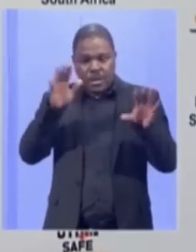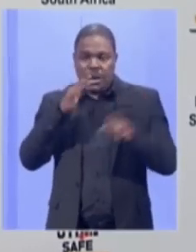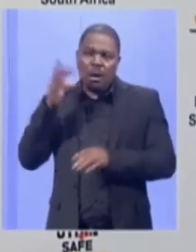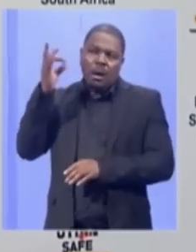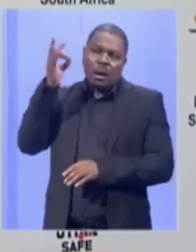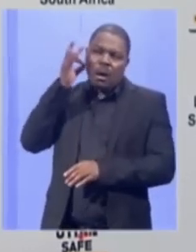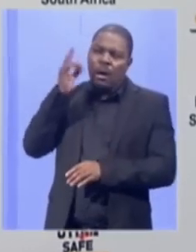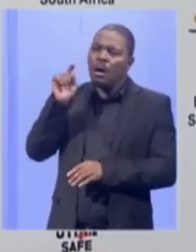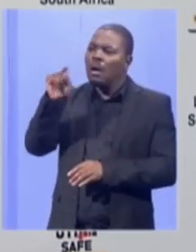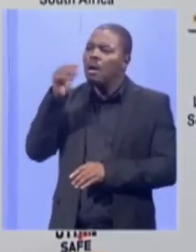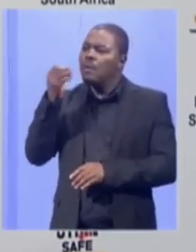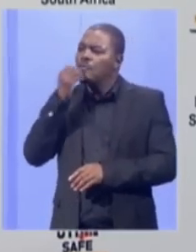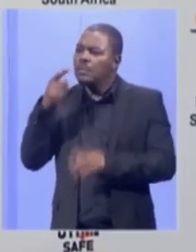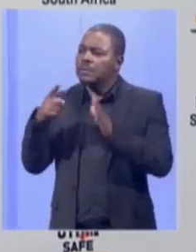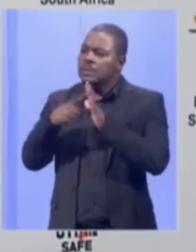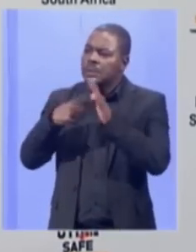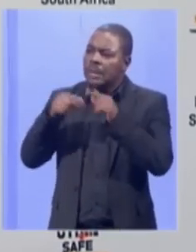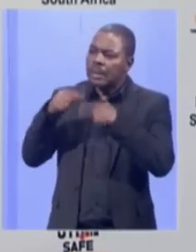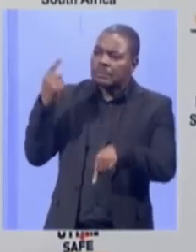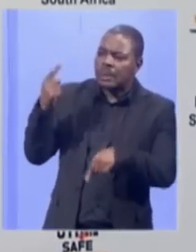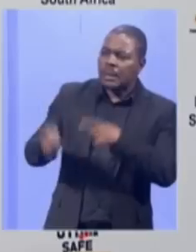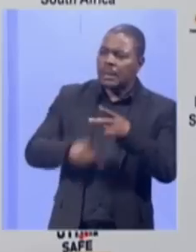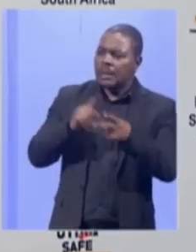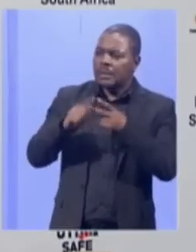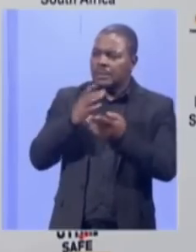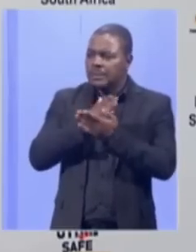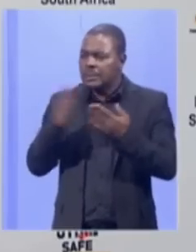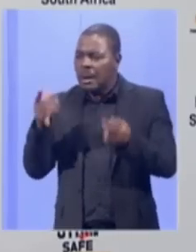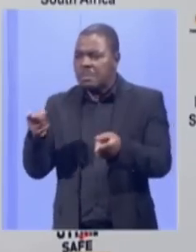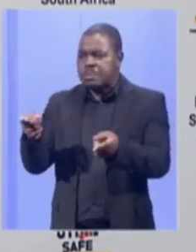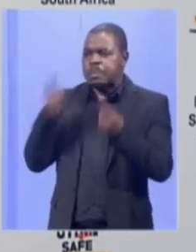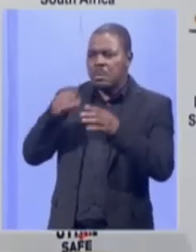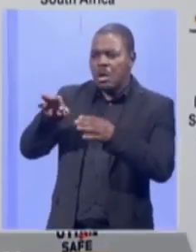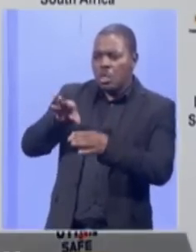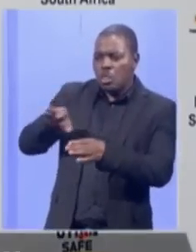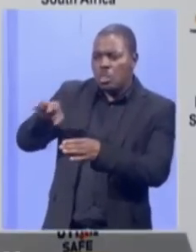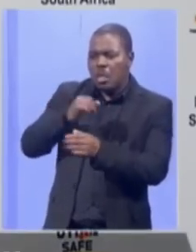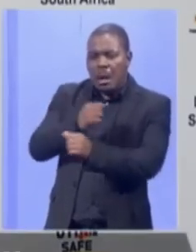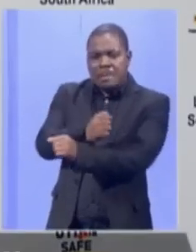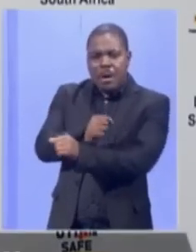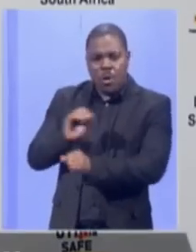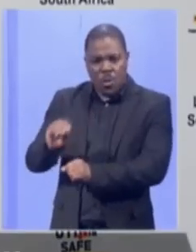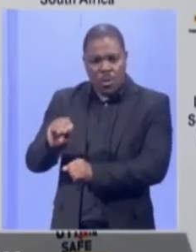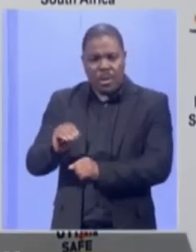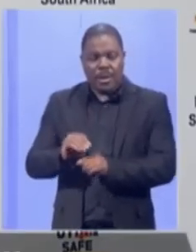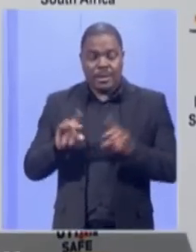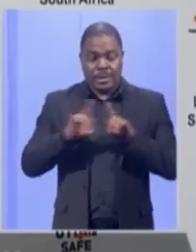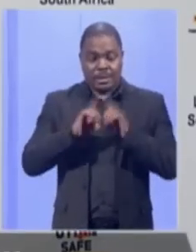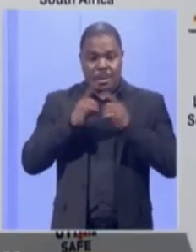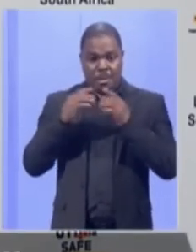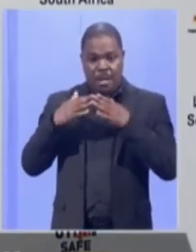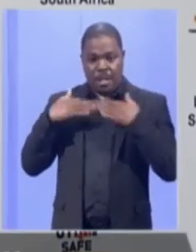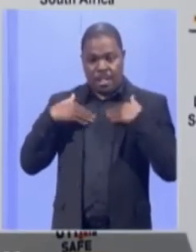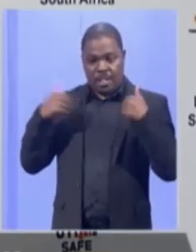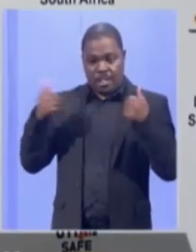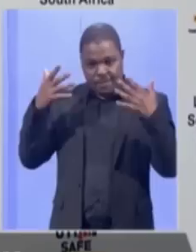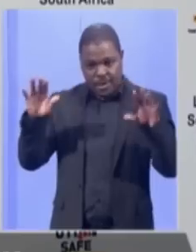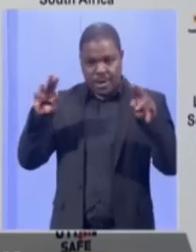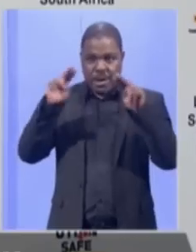tsa o senyega le dijo tse ba reng di tshetse molemo. Department ya Health ba biditse